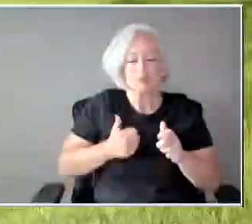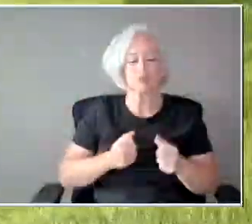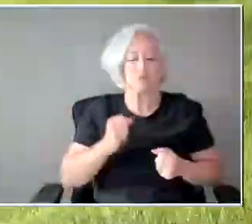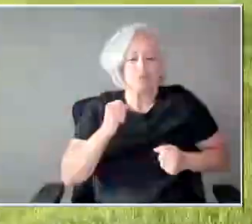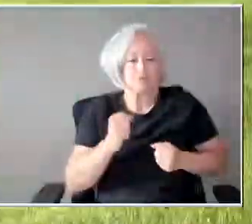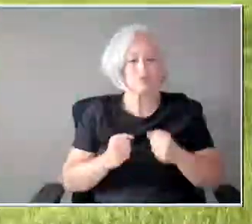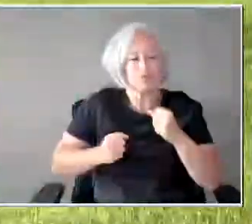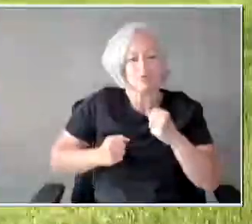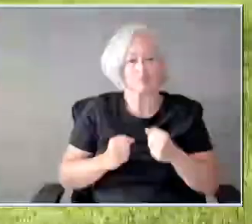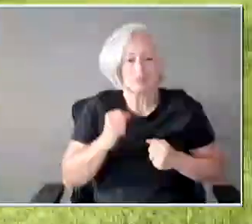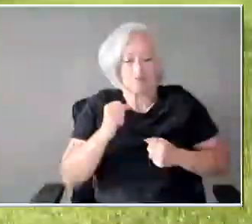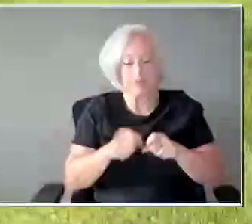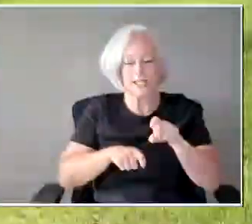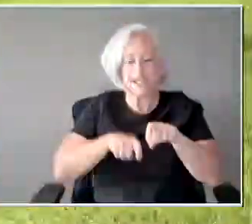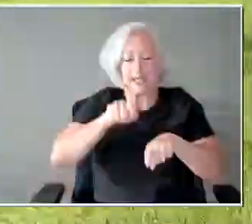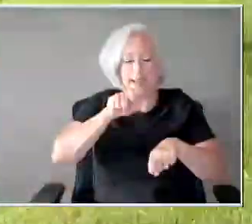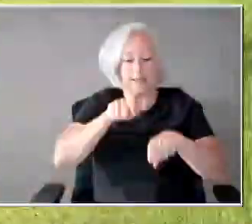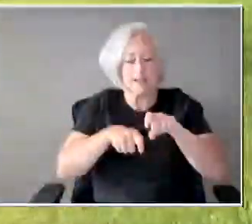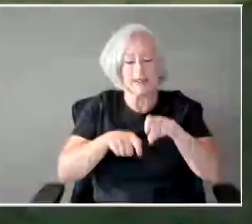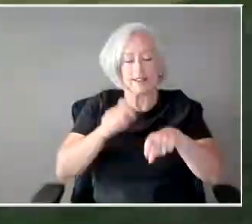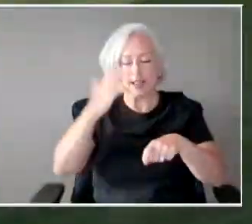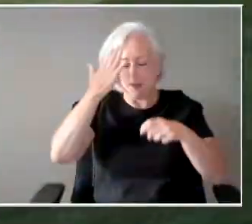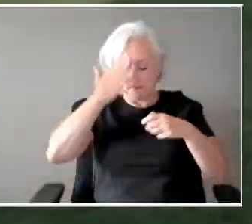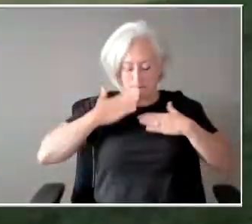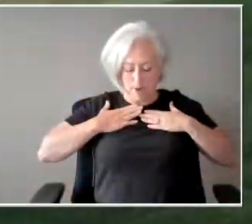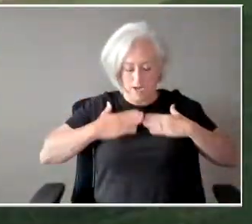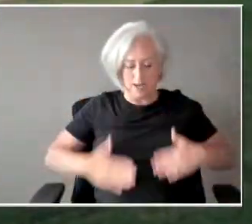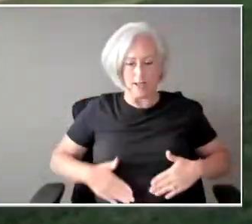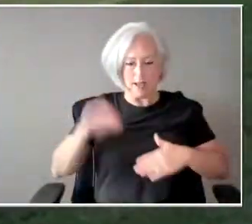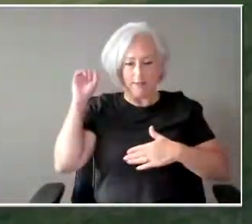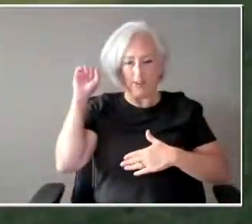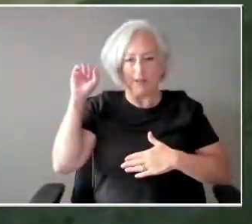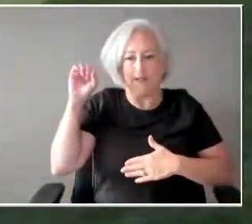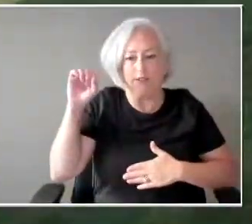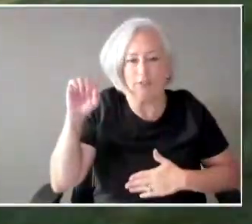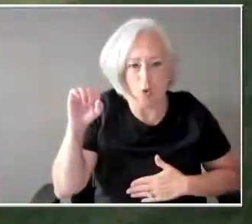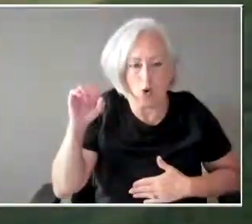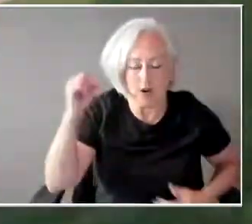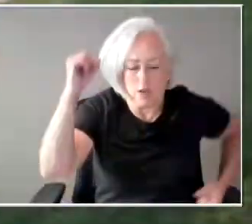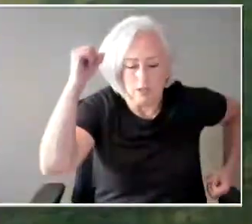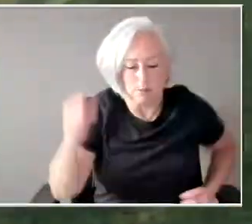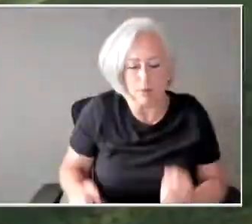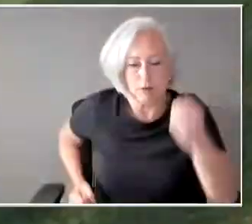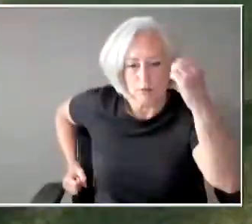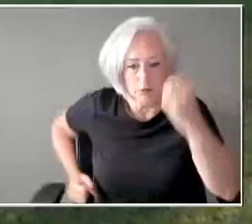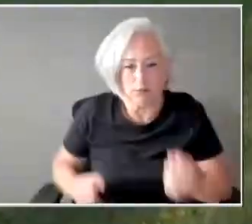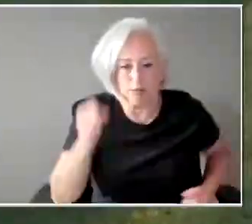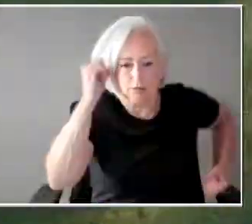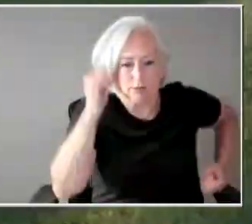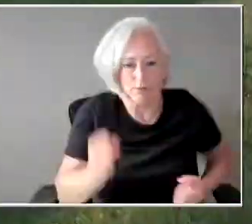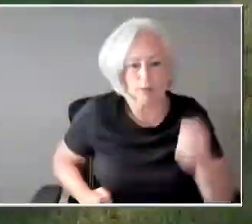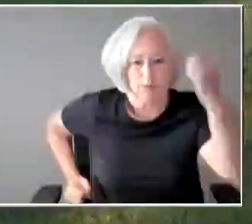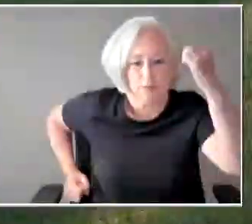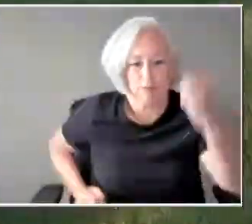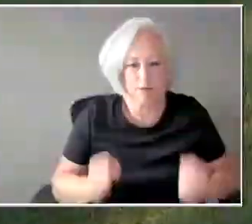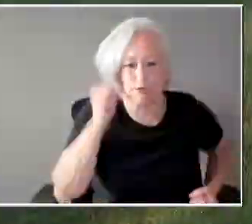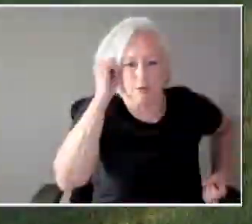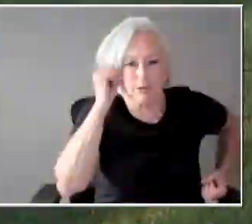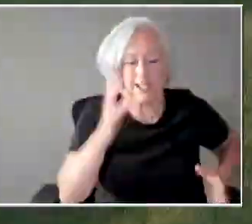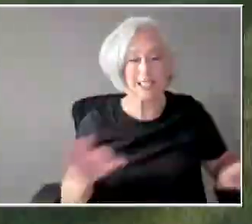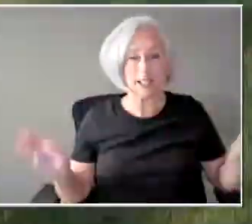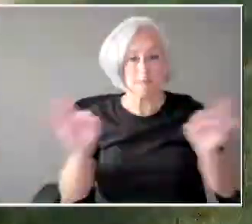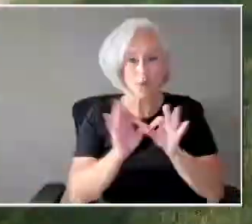high. He's going to have a slight lean forward, core is tight, swinging his arms. And as he swings those arms, once again, it's going to get more muscles